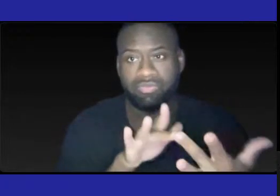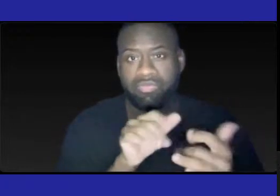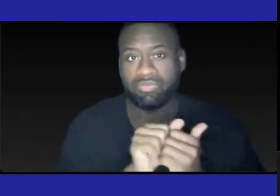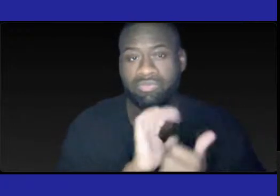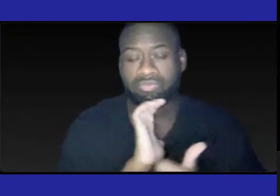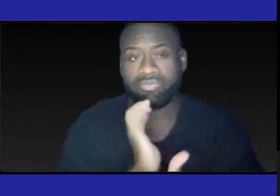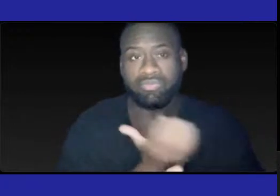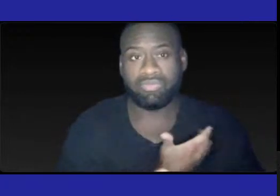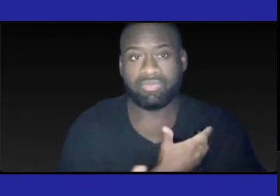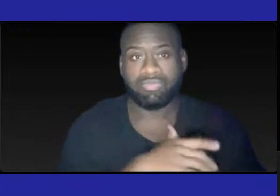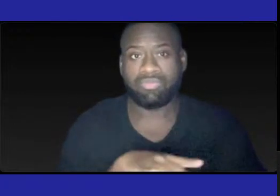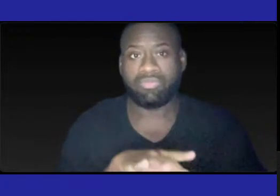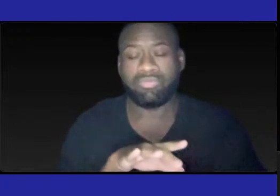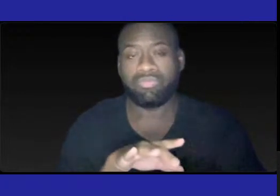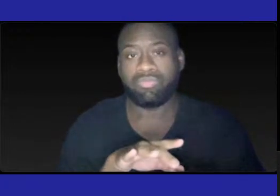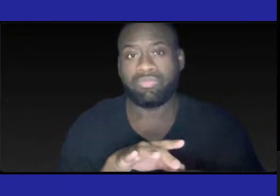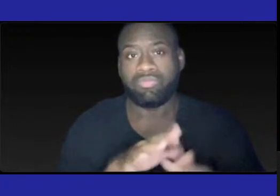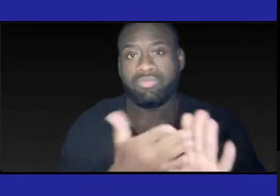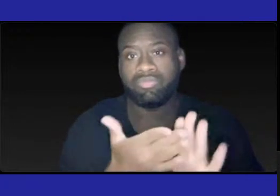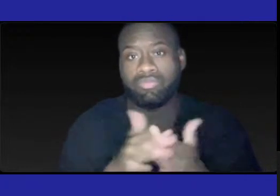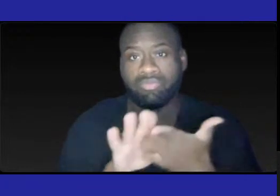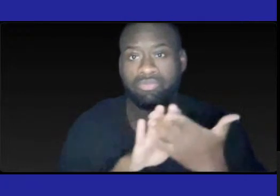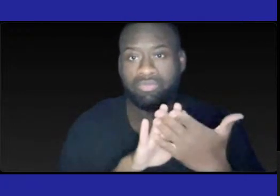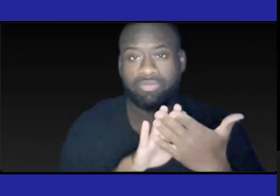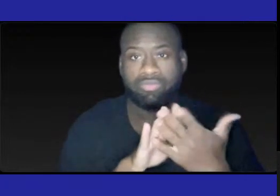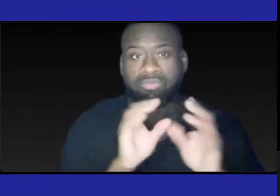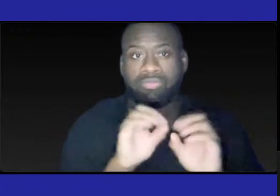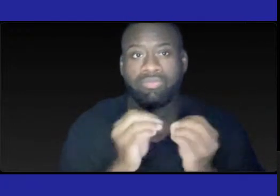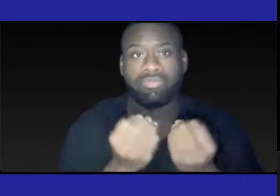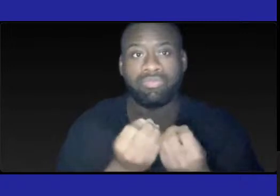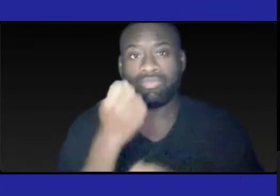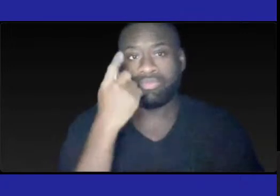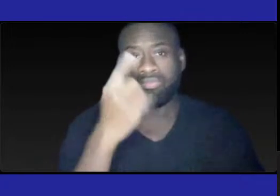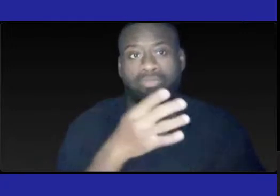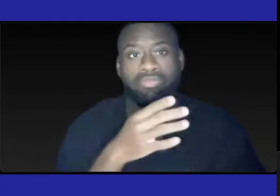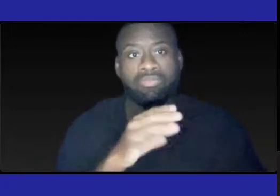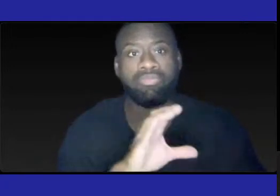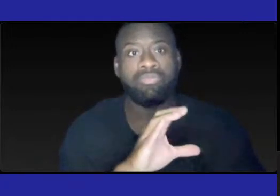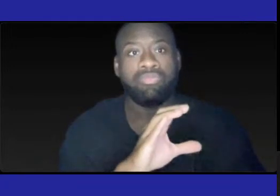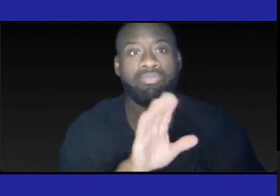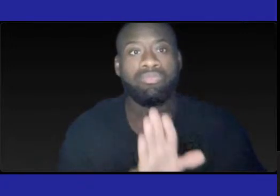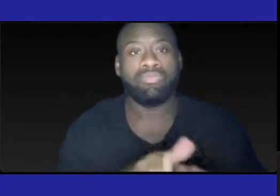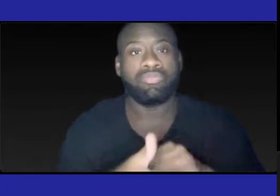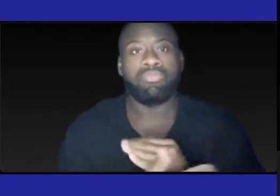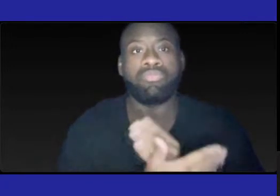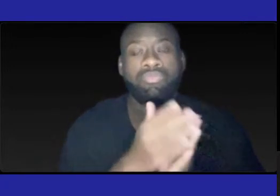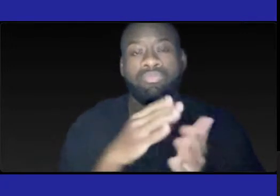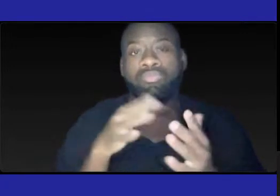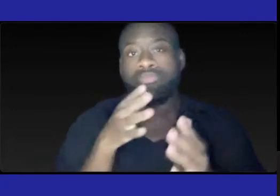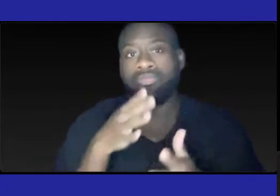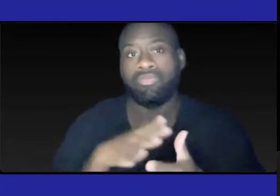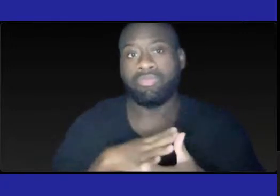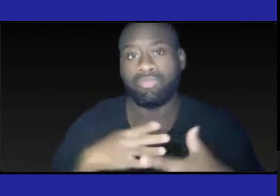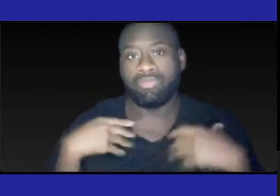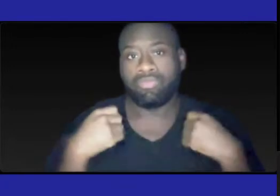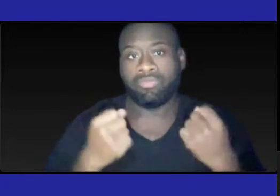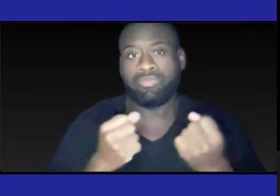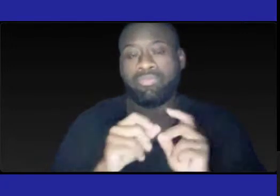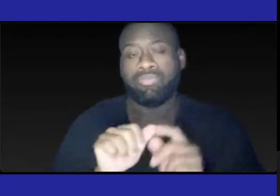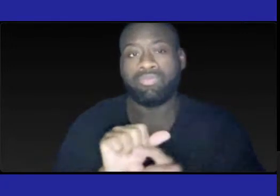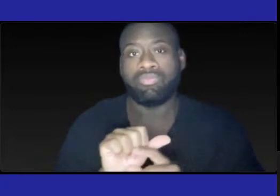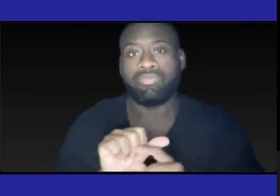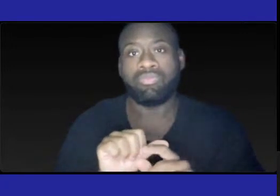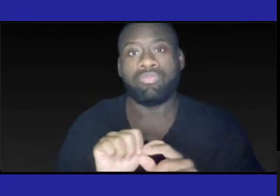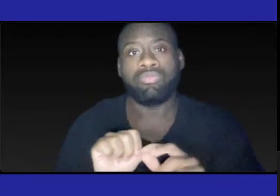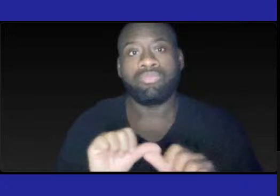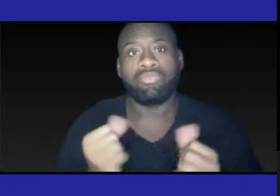community-based organizations, Caribbean Women's Health Association and Life of Hope, and we are working on presentations to the community